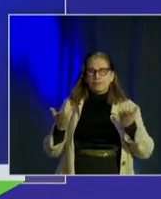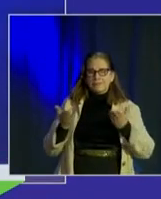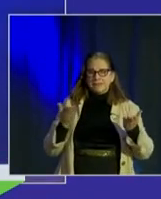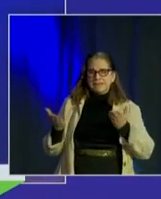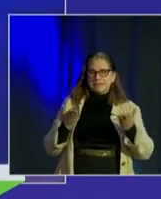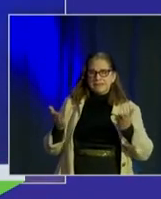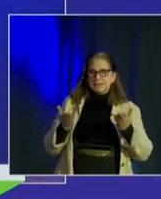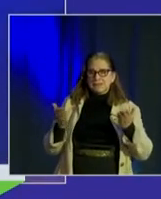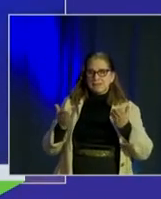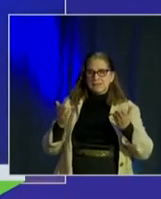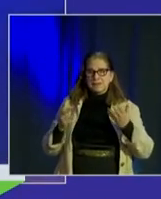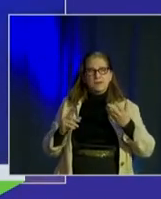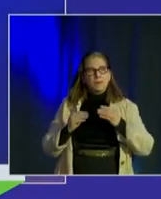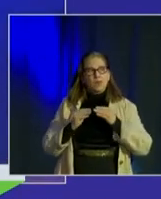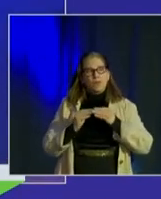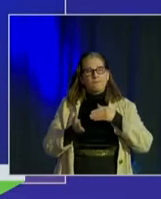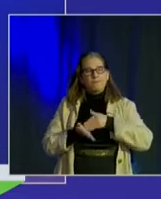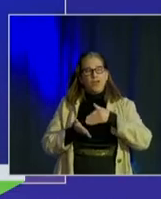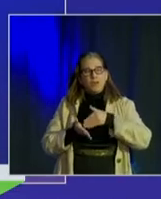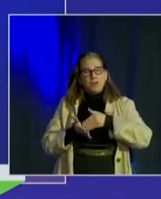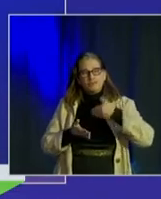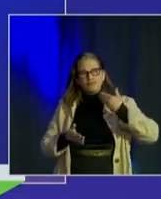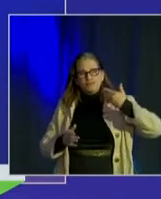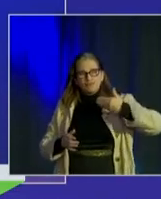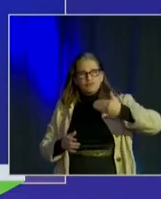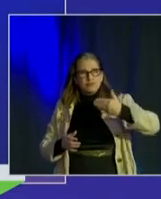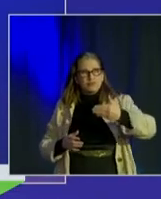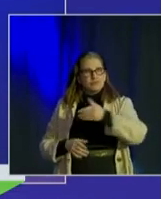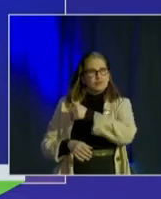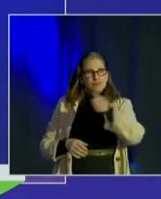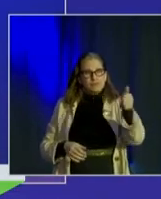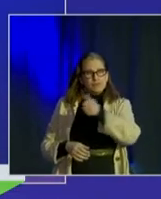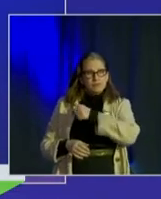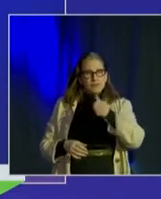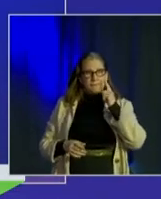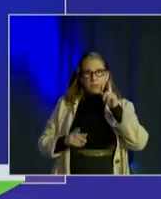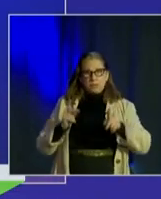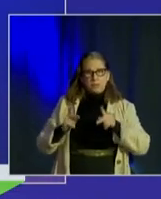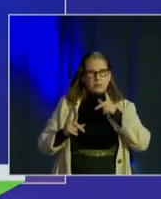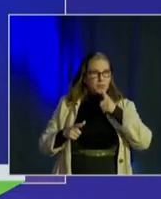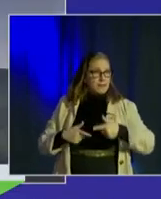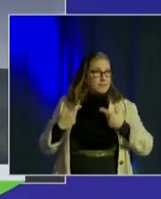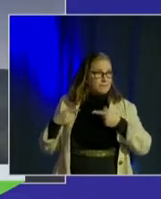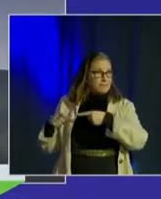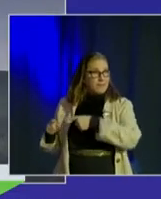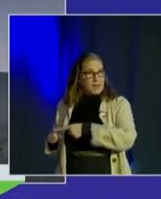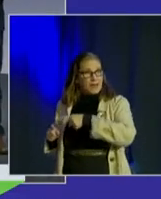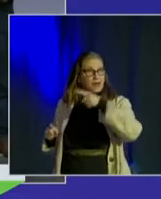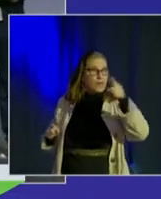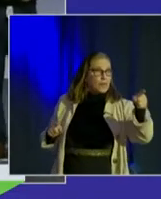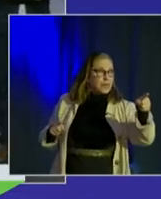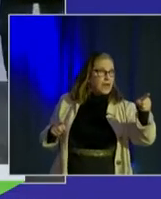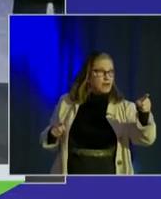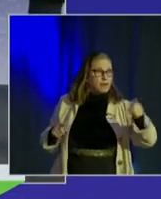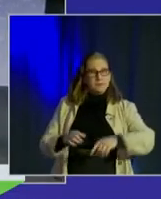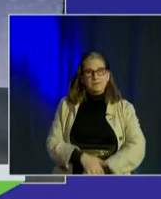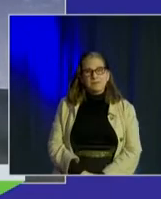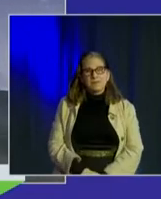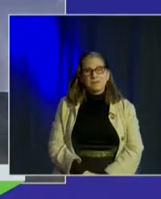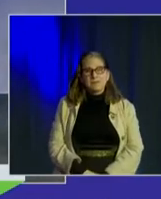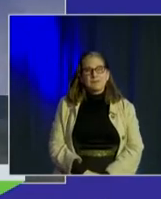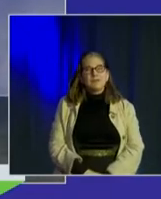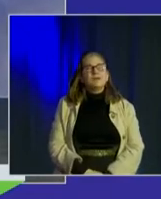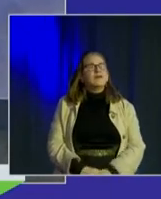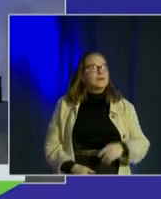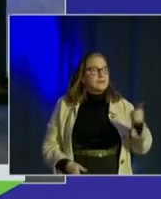frequency and reliability that residents need. So let me turn to Lucinda. Douglas, I want to thank you for your